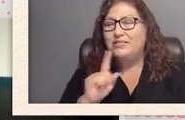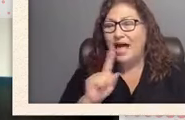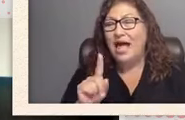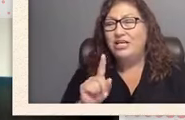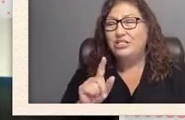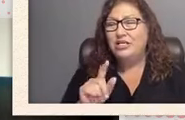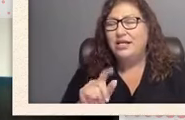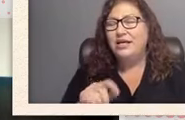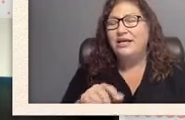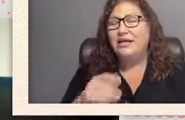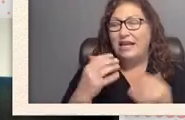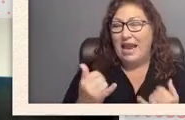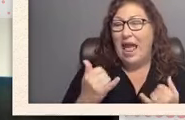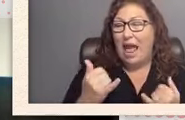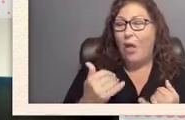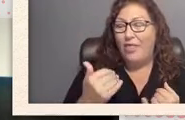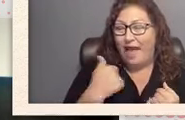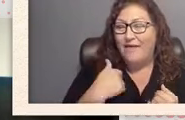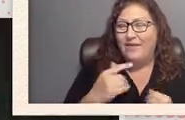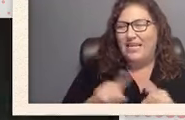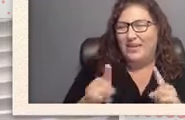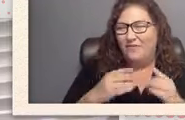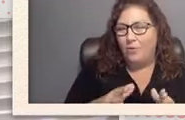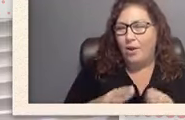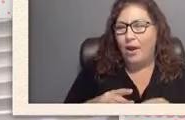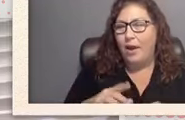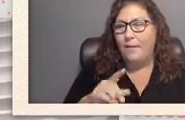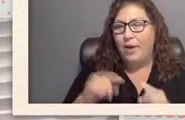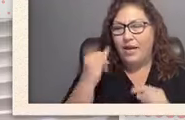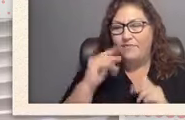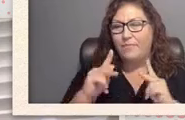format right now, but if folks wanted to go to